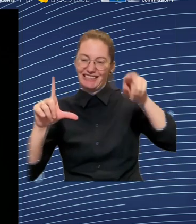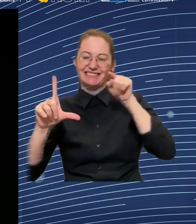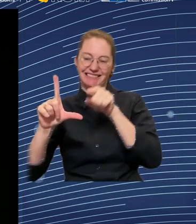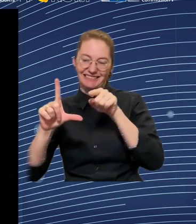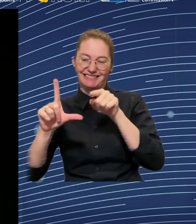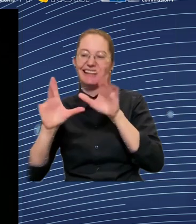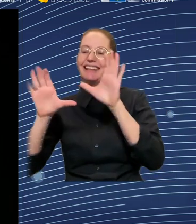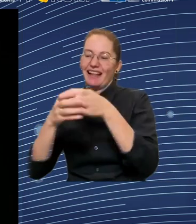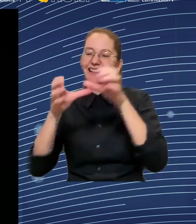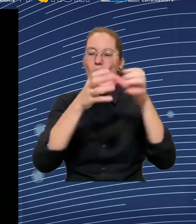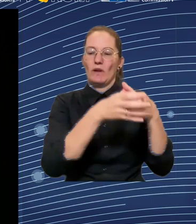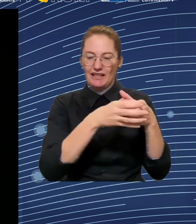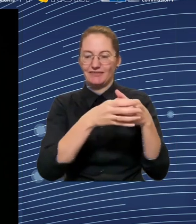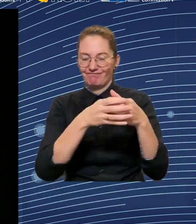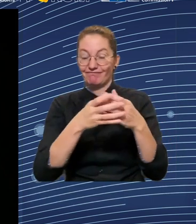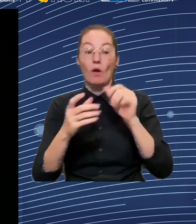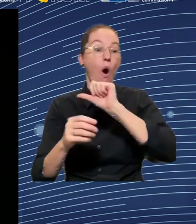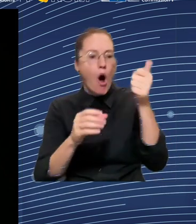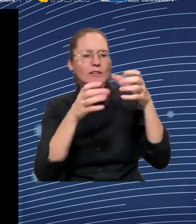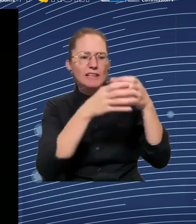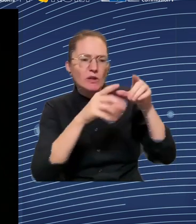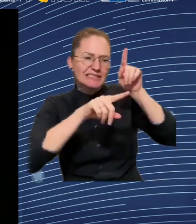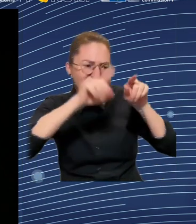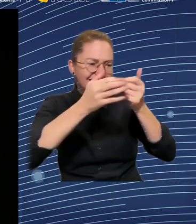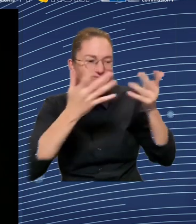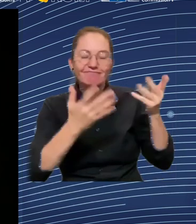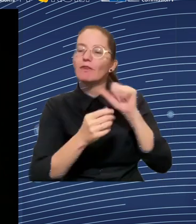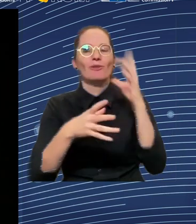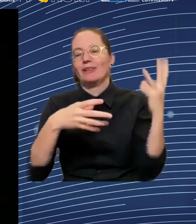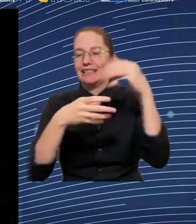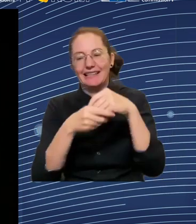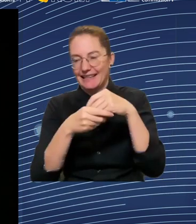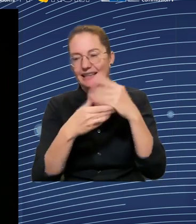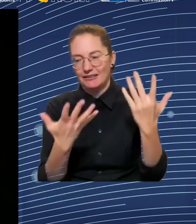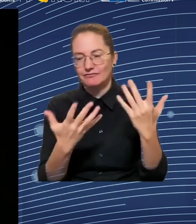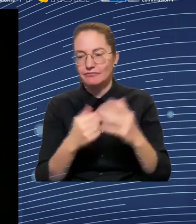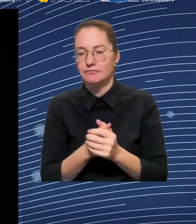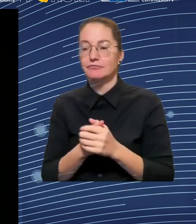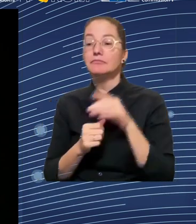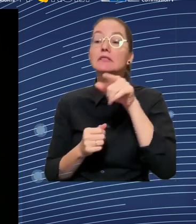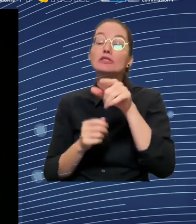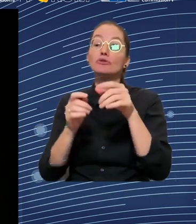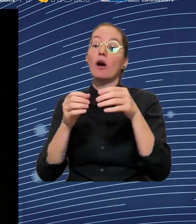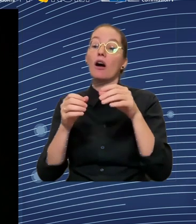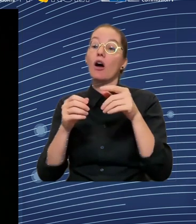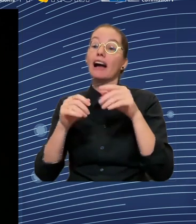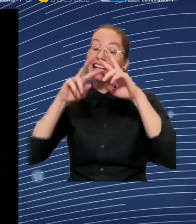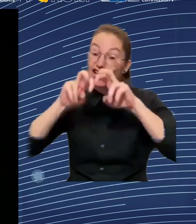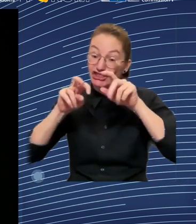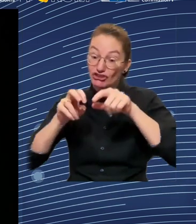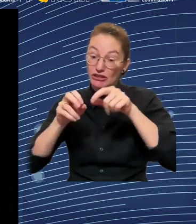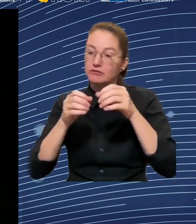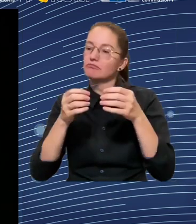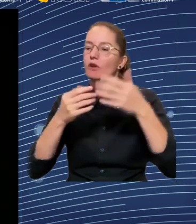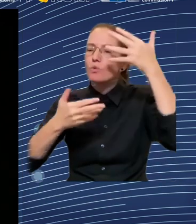Age, education, but migrant status, family type, and et cetera. So that's absolutely